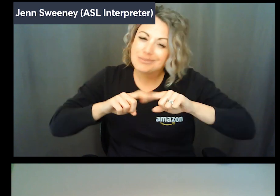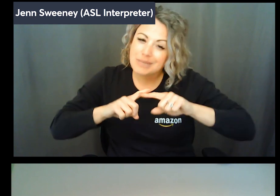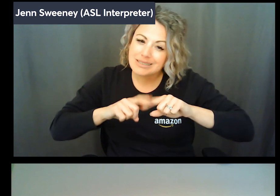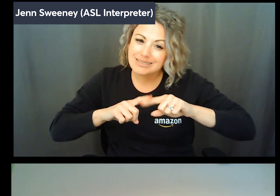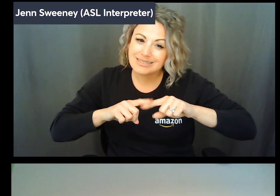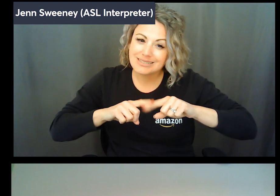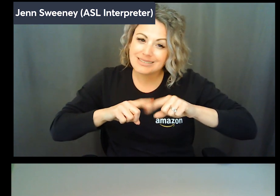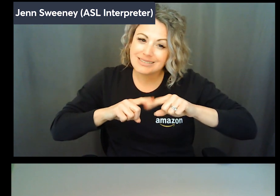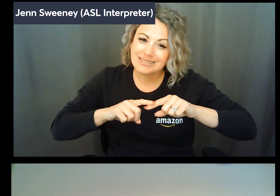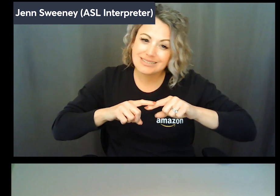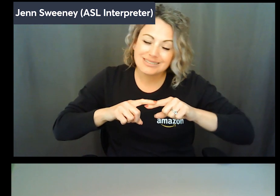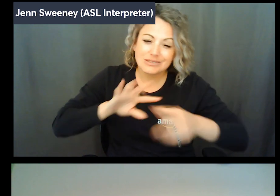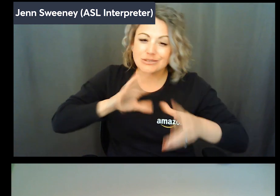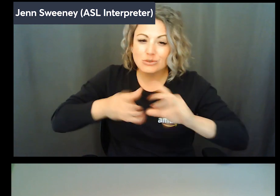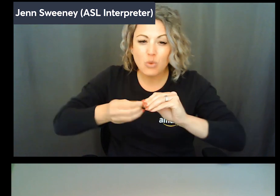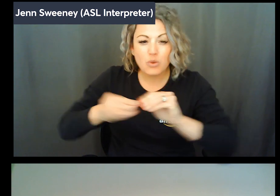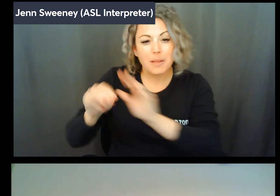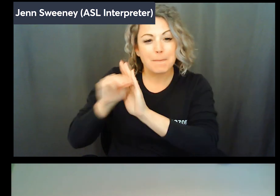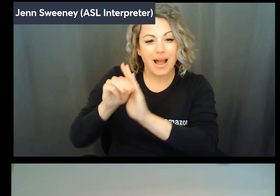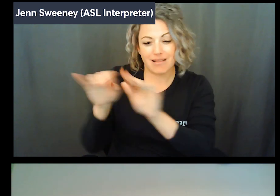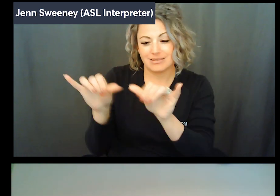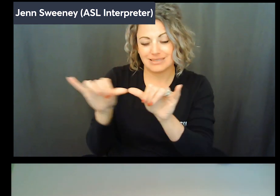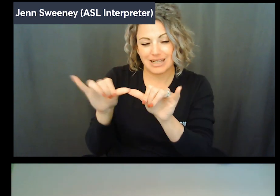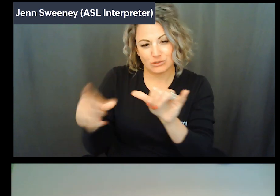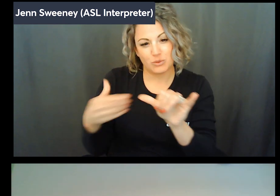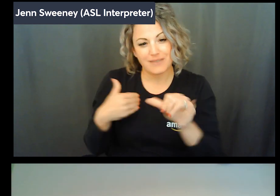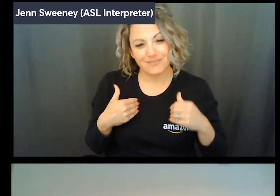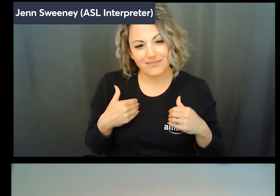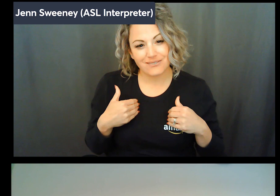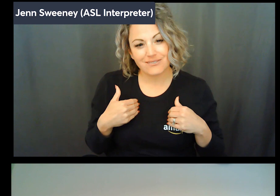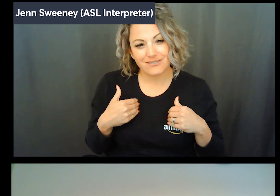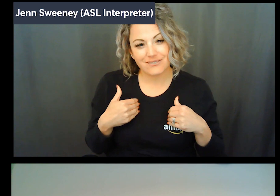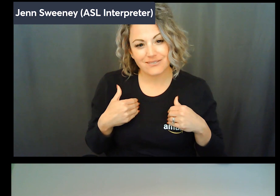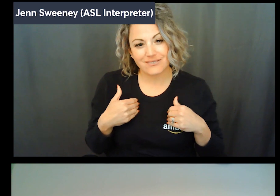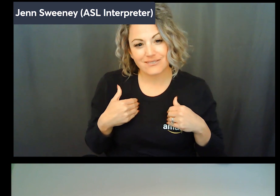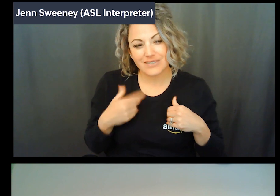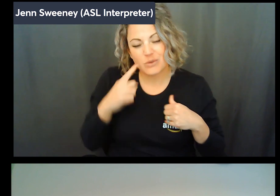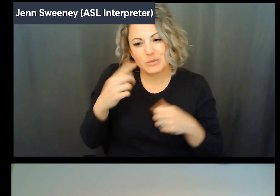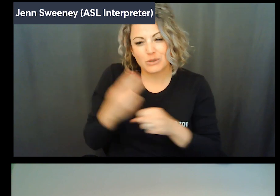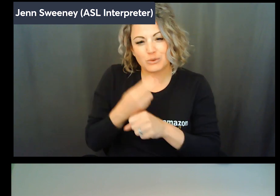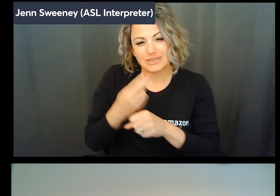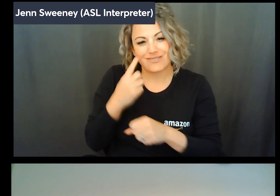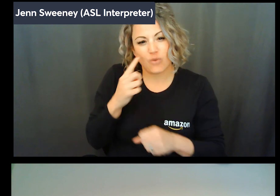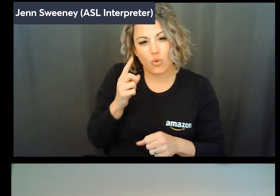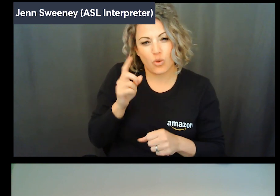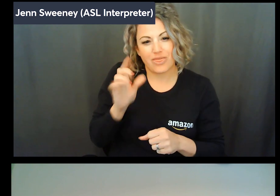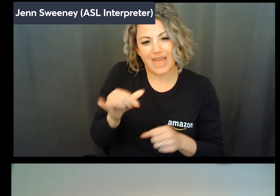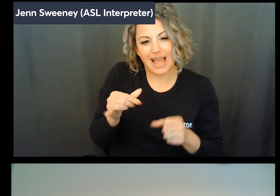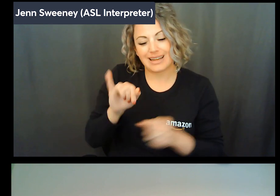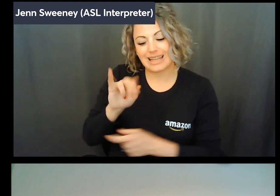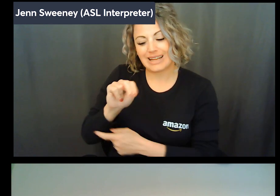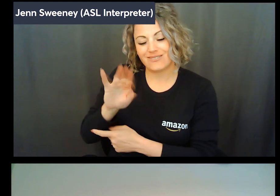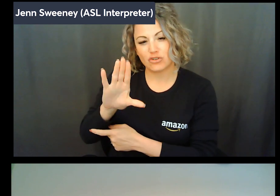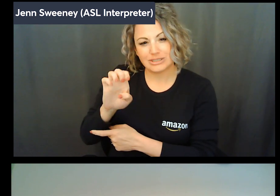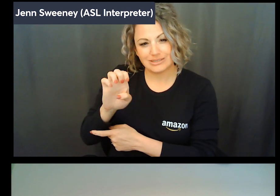the total model size that you have, which you're using for inferencing.